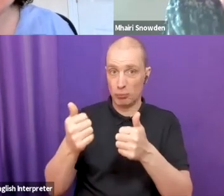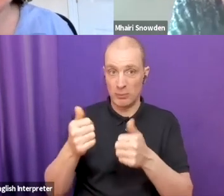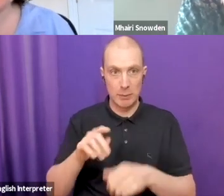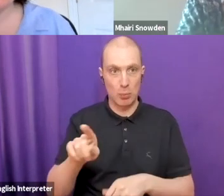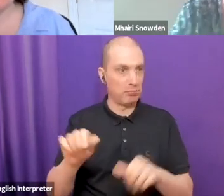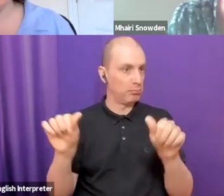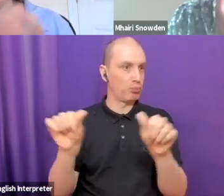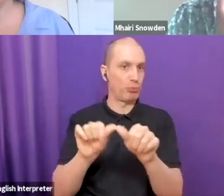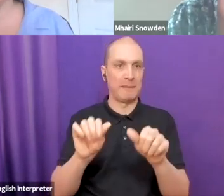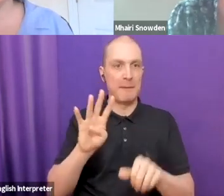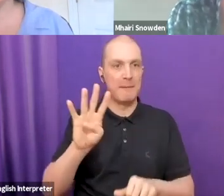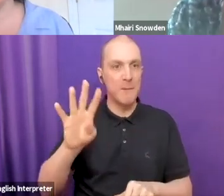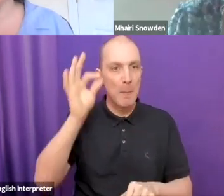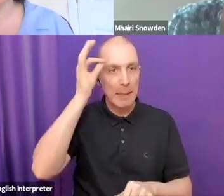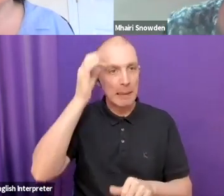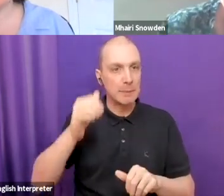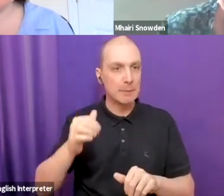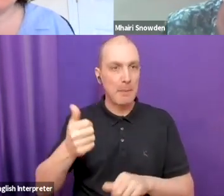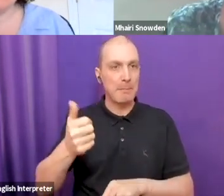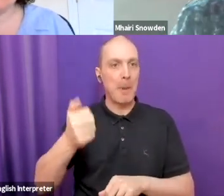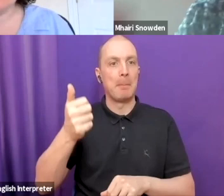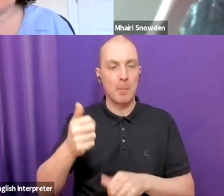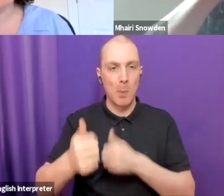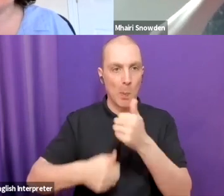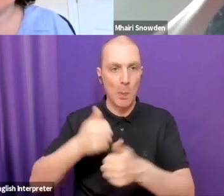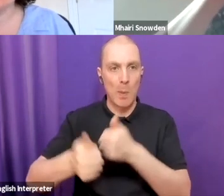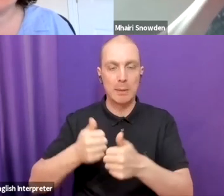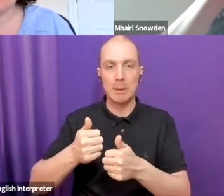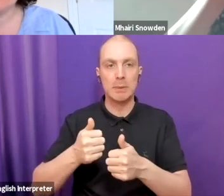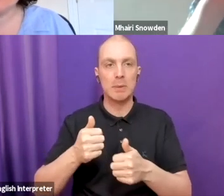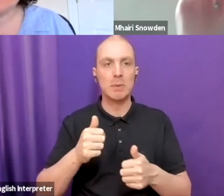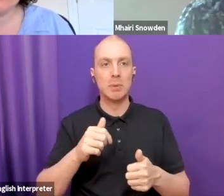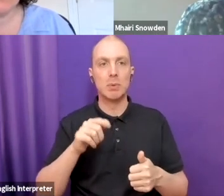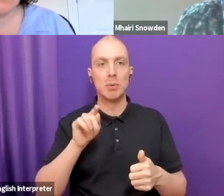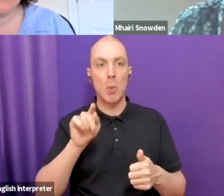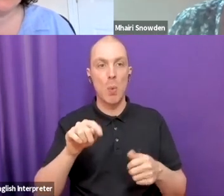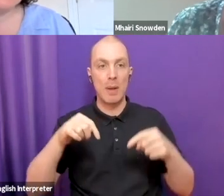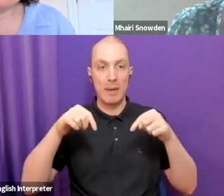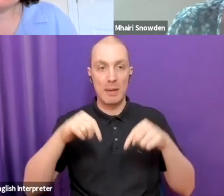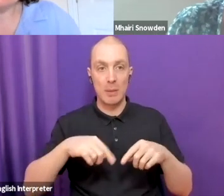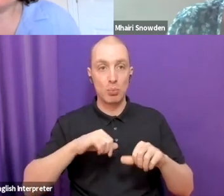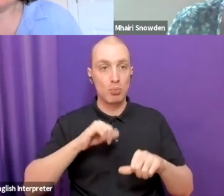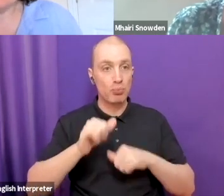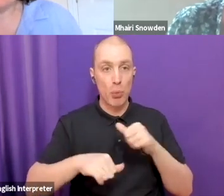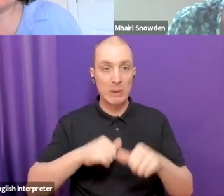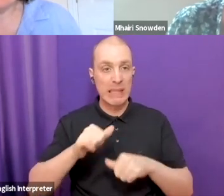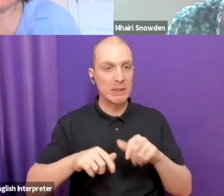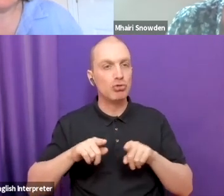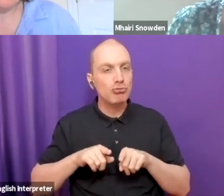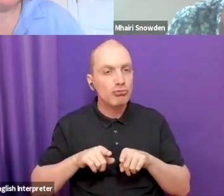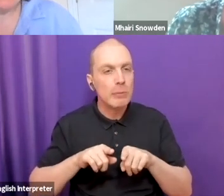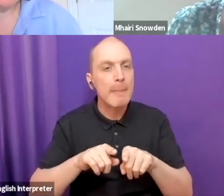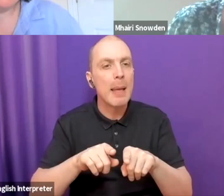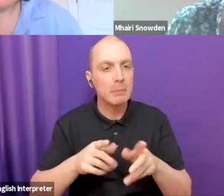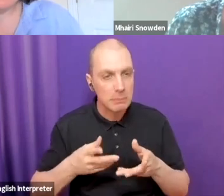much indeed. And I suppose the other thing is to say that we're really keen that that's kind of quite a streamlined process for civil society organisations so that they